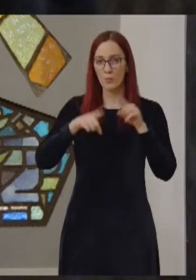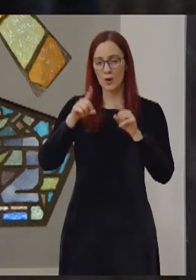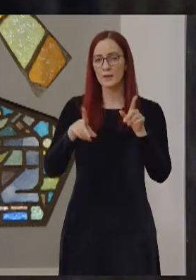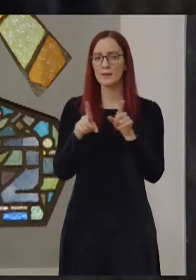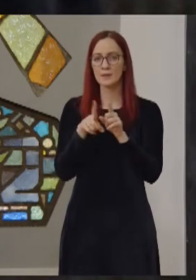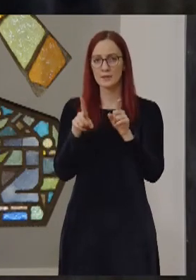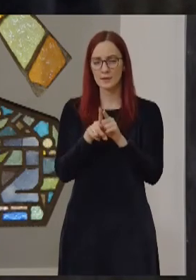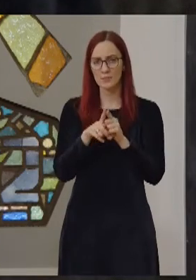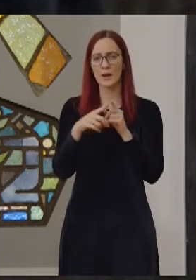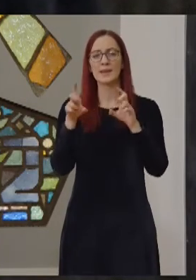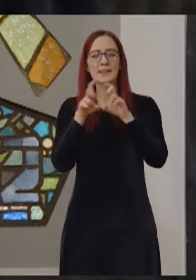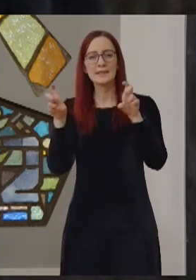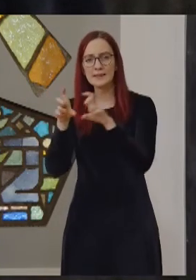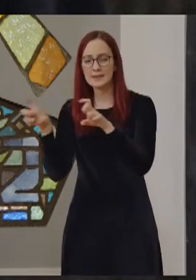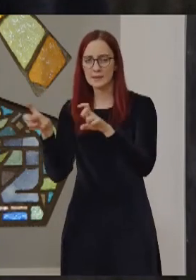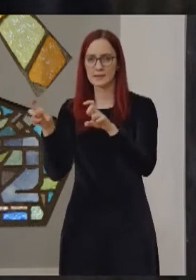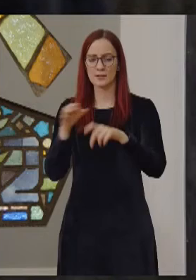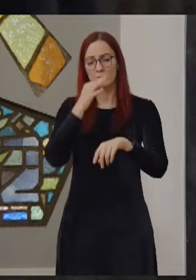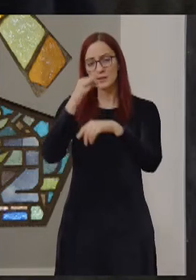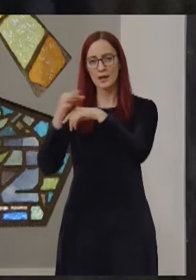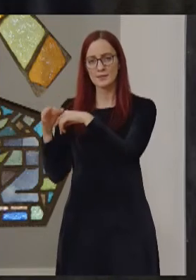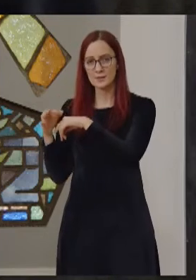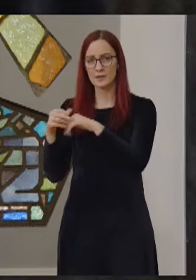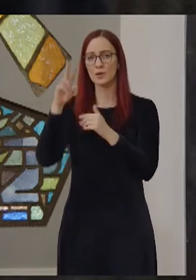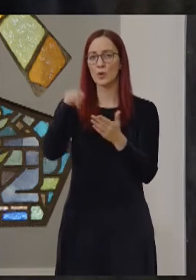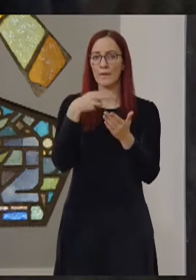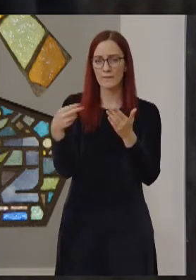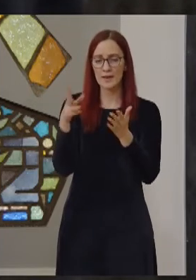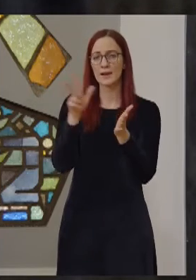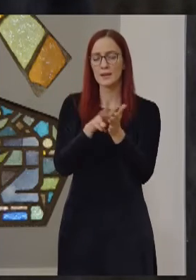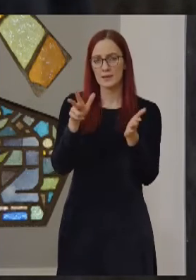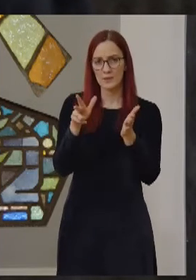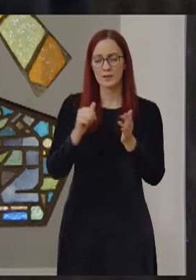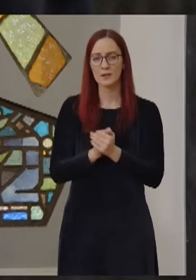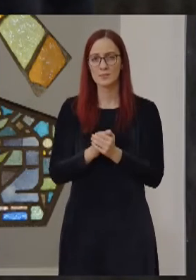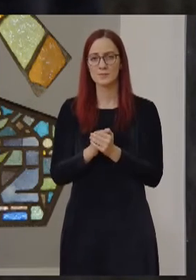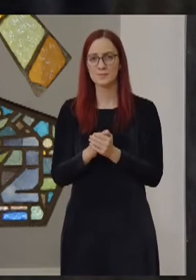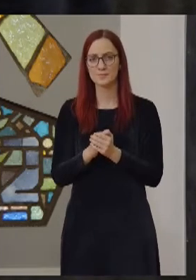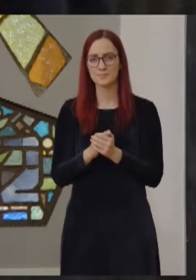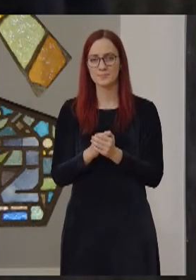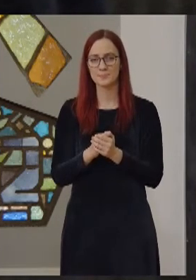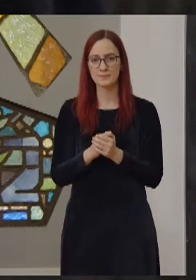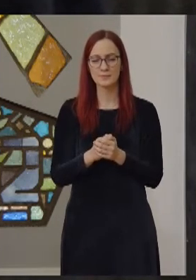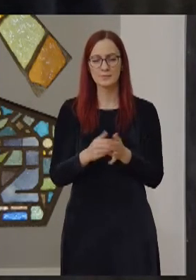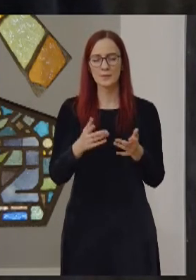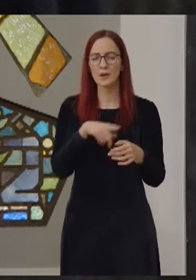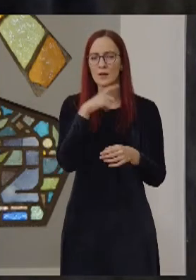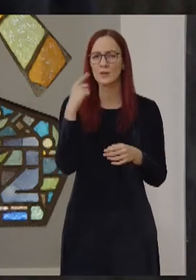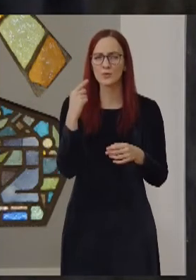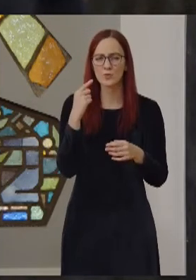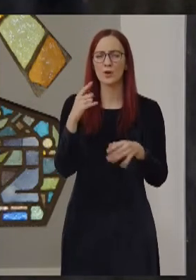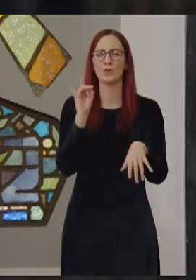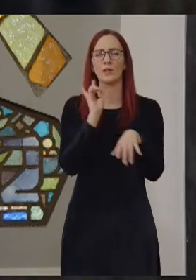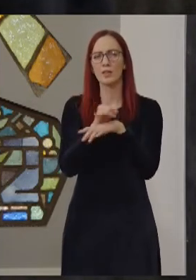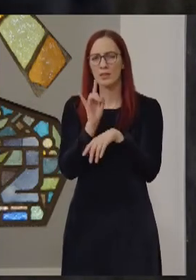and politicians and institutions, responsible institutions should do that, that we have